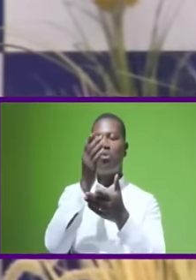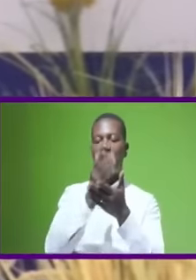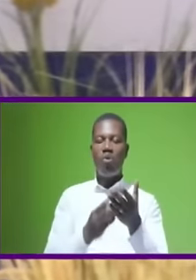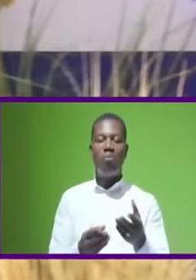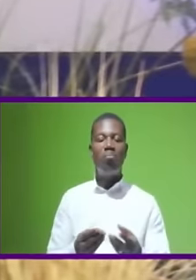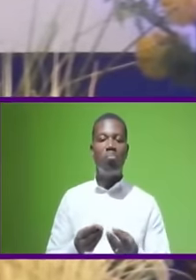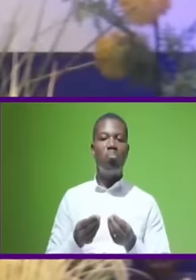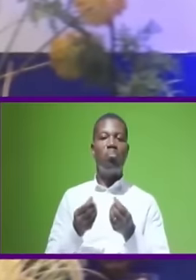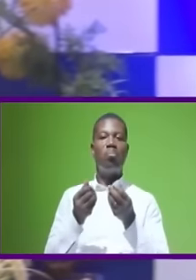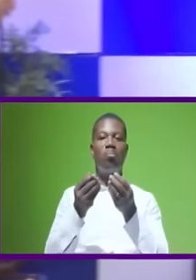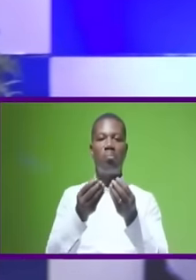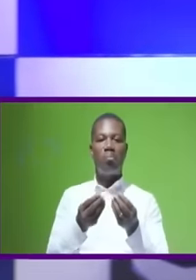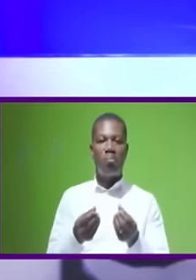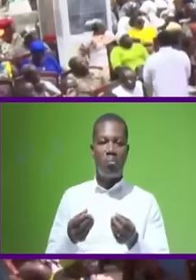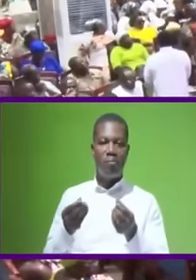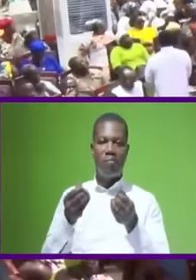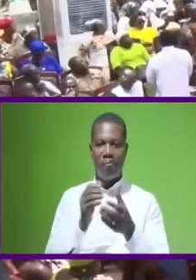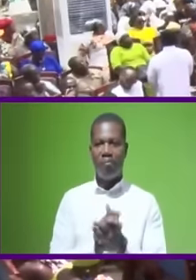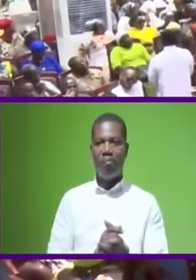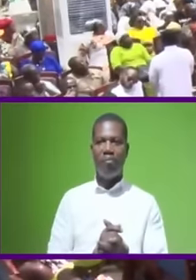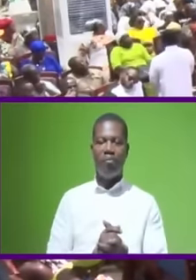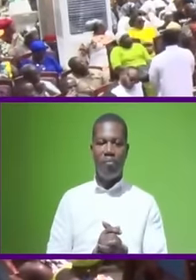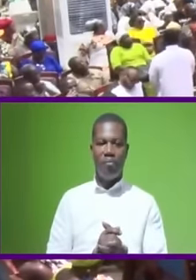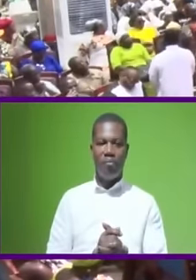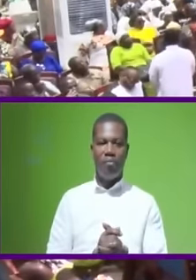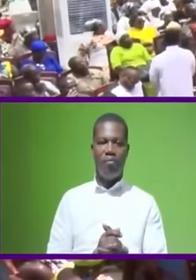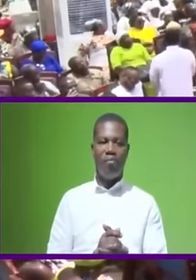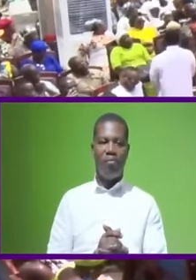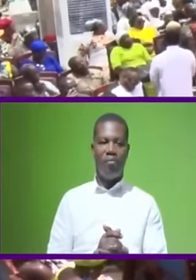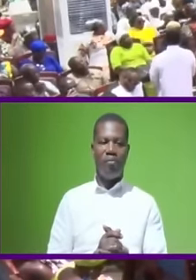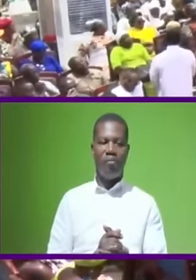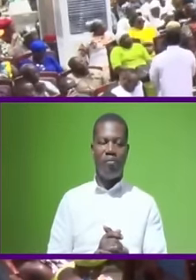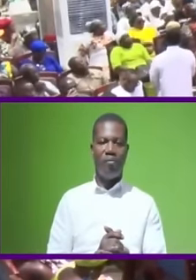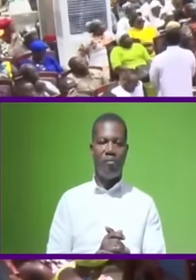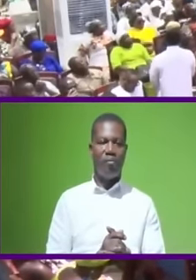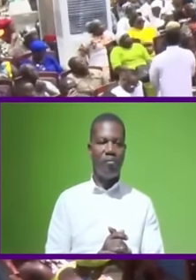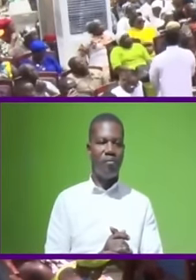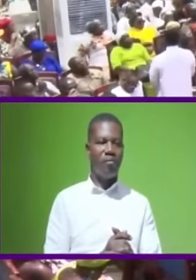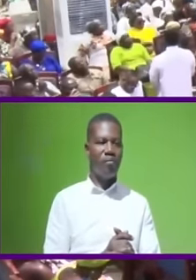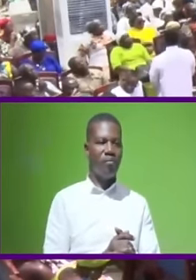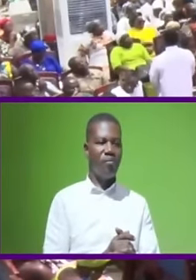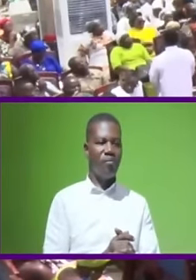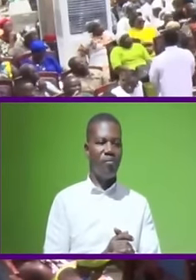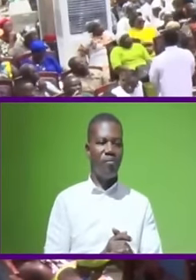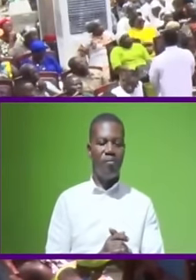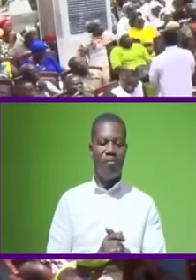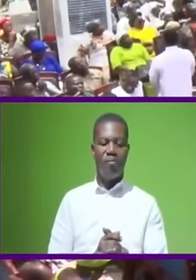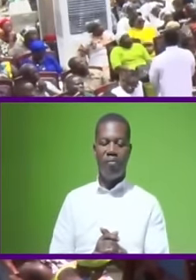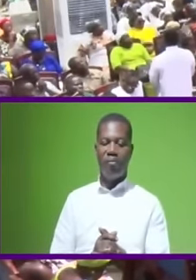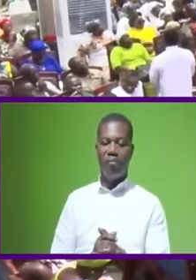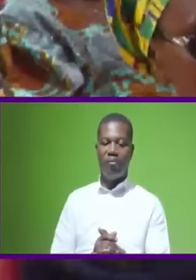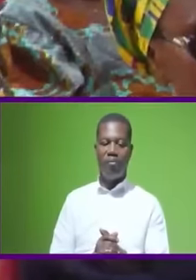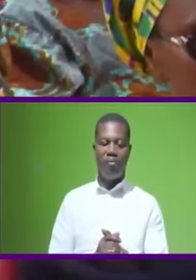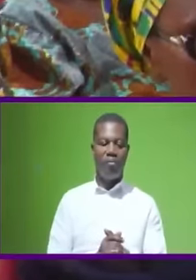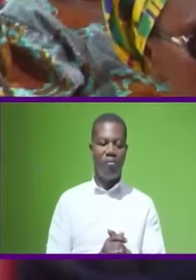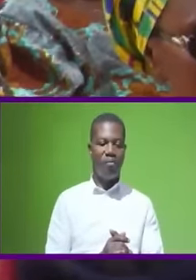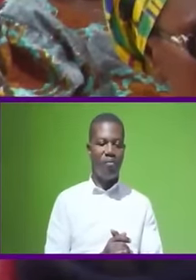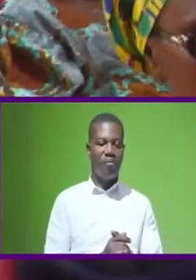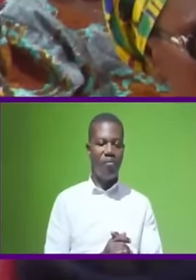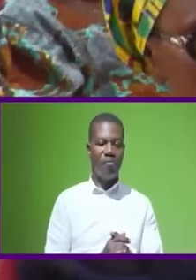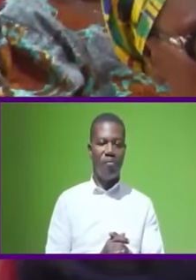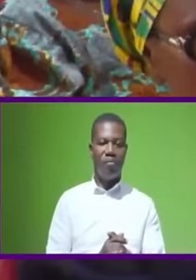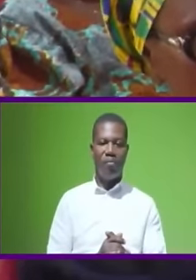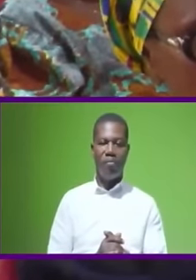to a clan, it means that you are born or you belong to a family. And if you are from a family, then it means that you